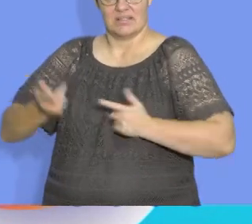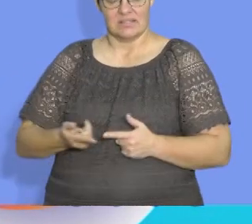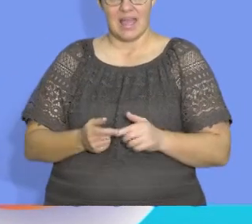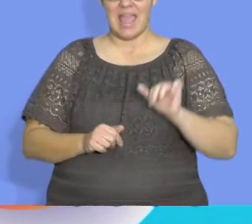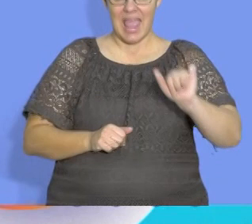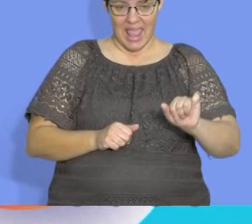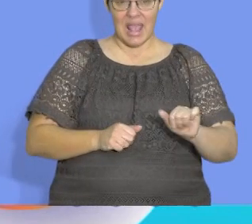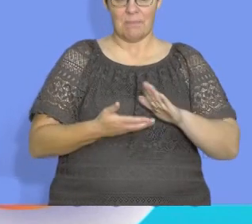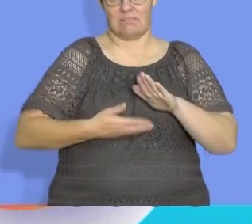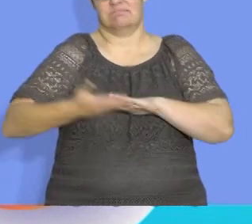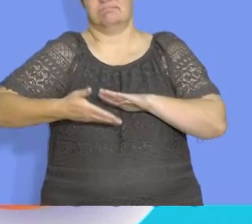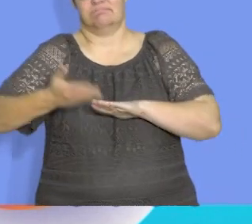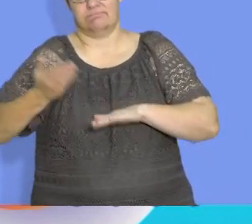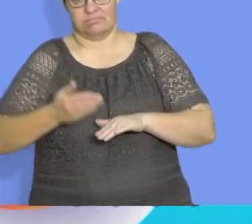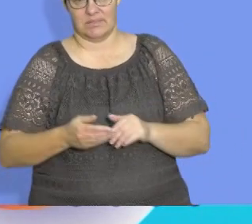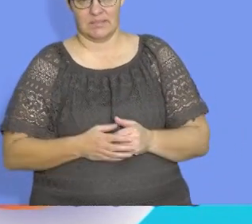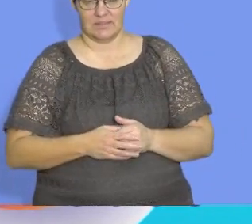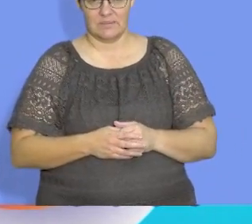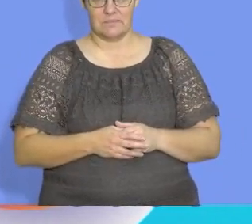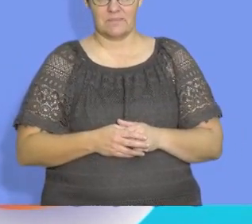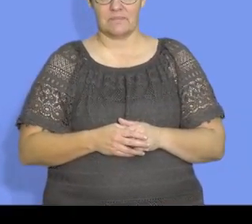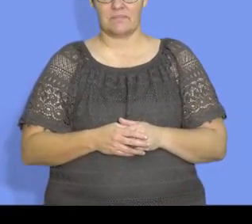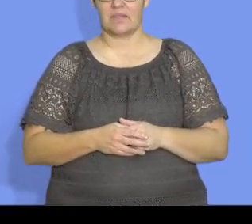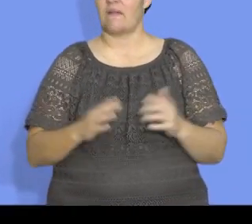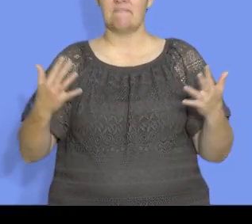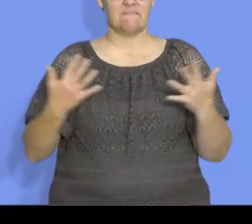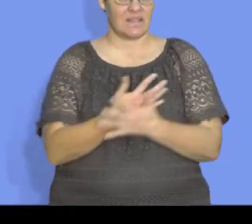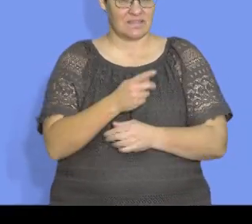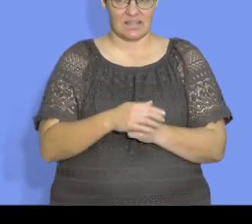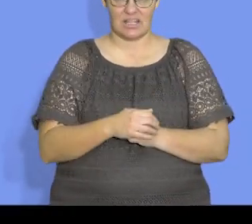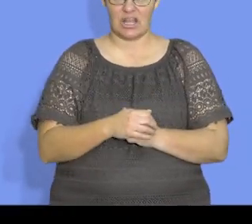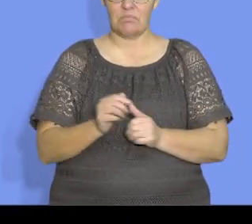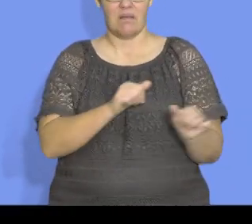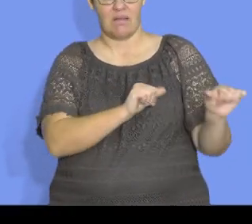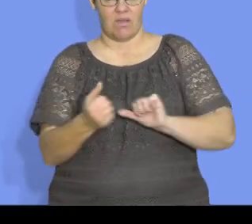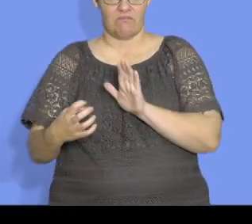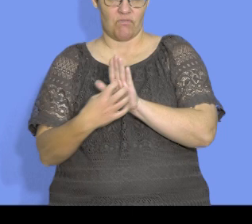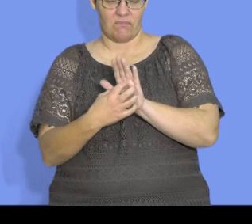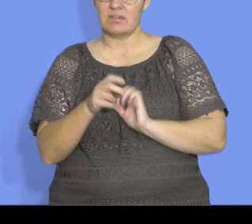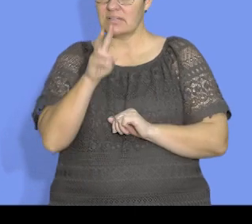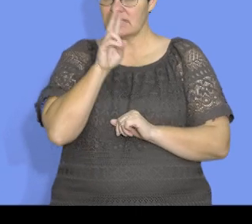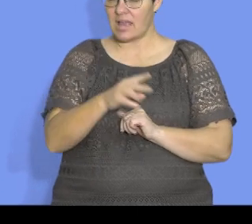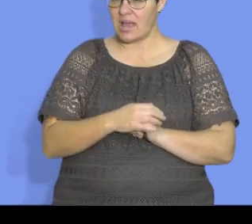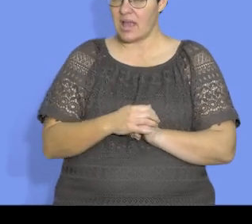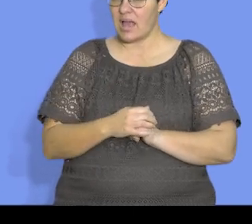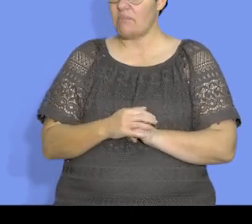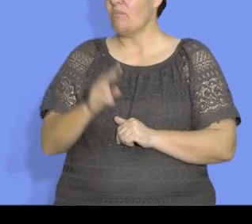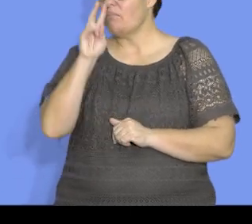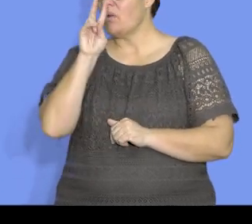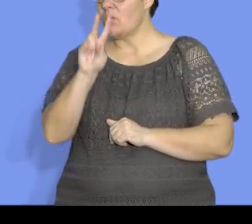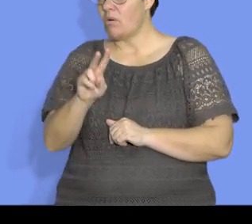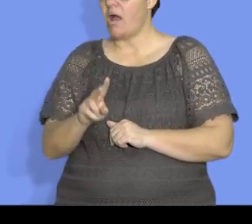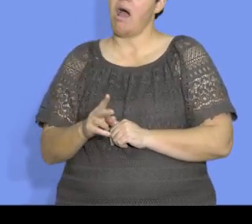is accelerating. The A stands for acceleration. So very quickly, let's go to our next graph and